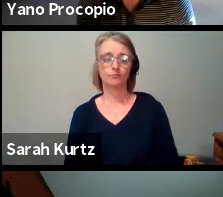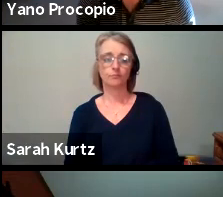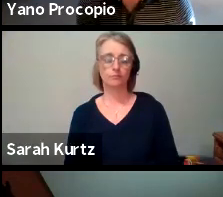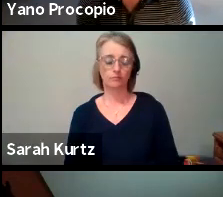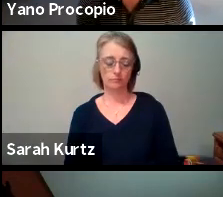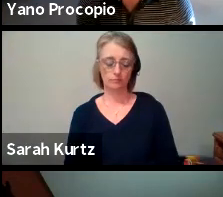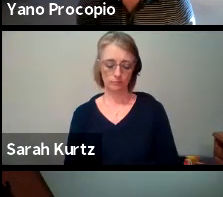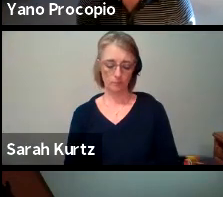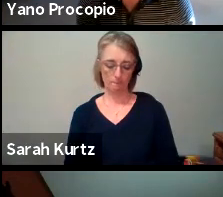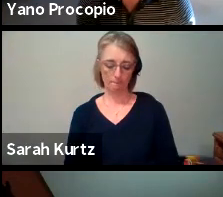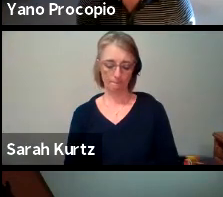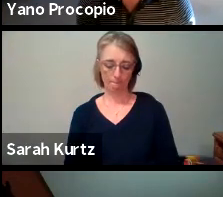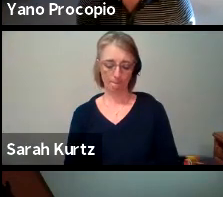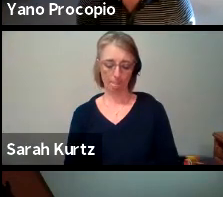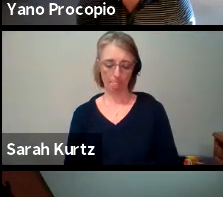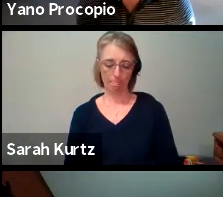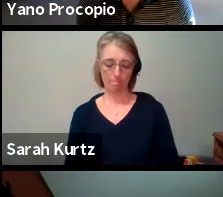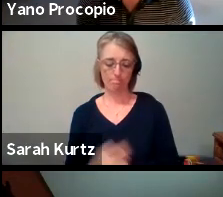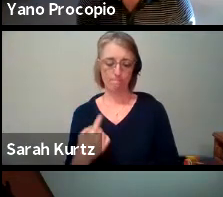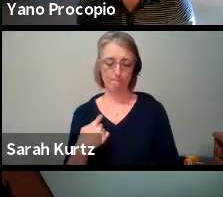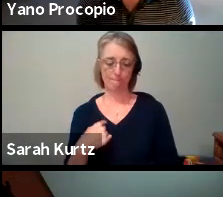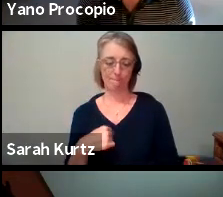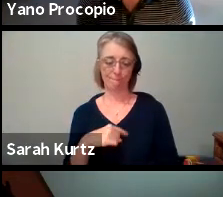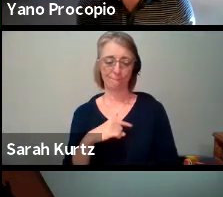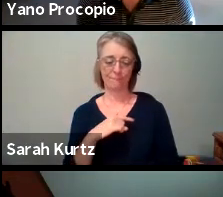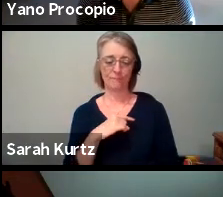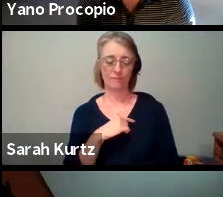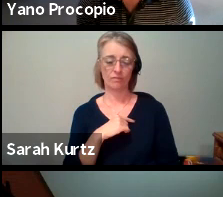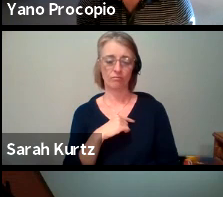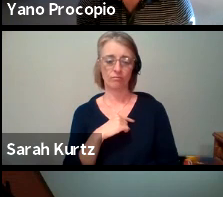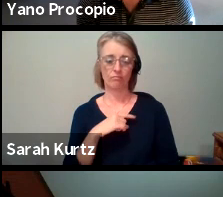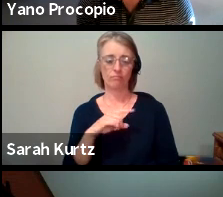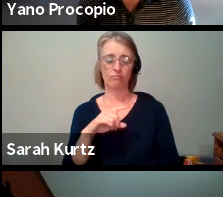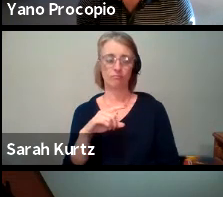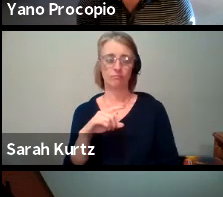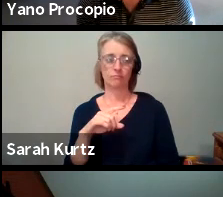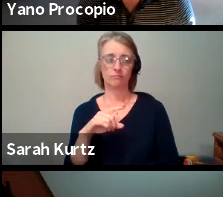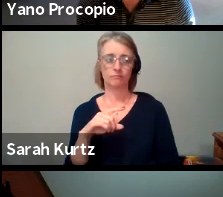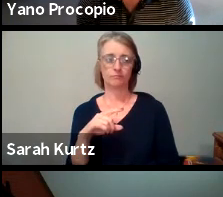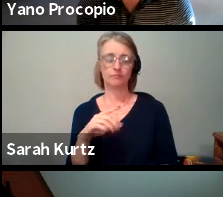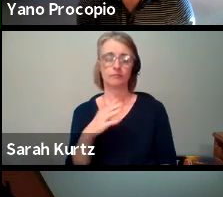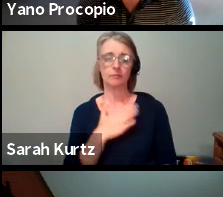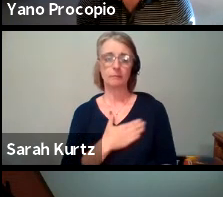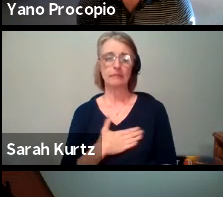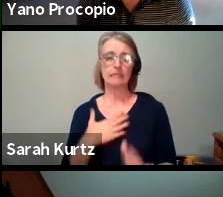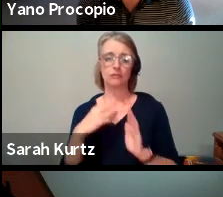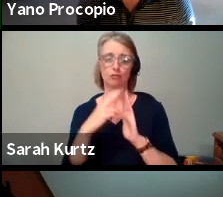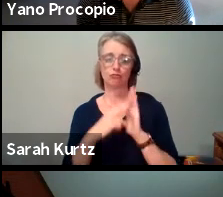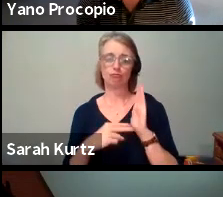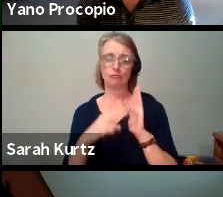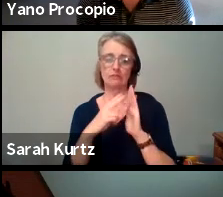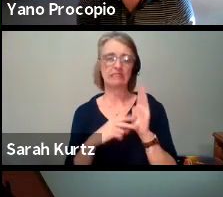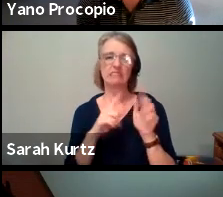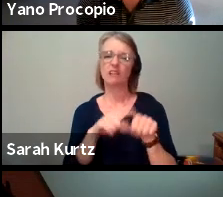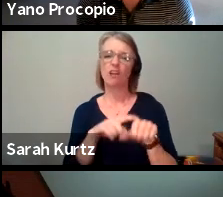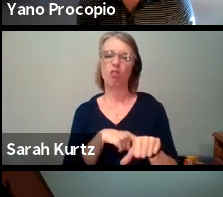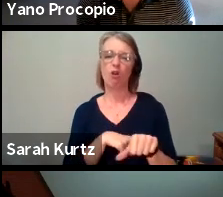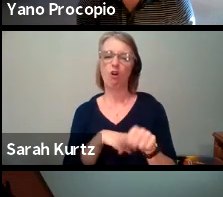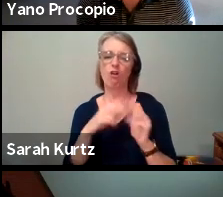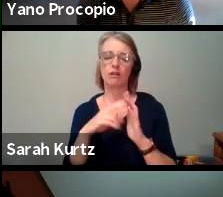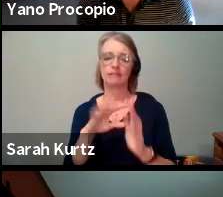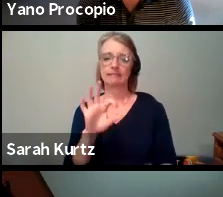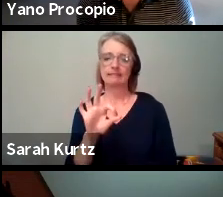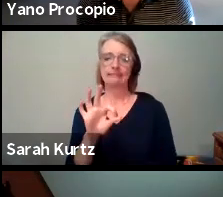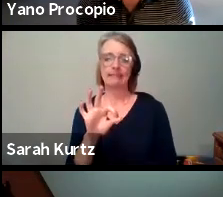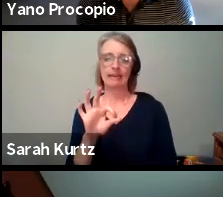any way that we deem harmful. So please read that. It's not a long read.